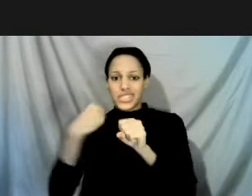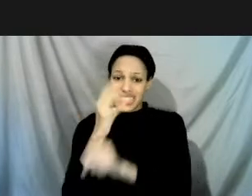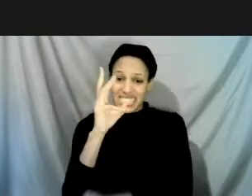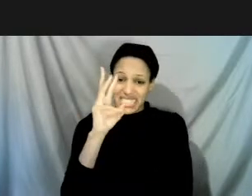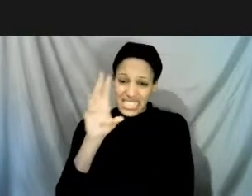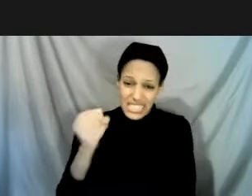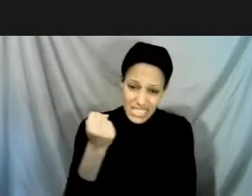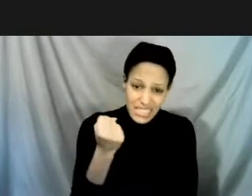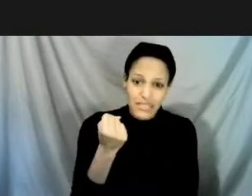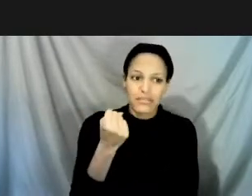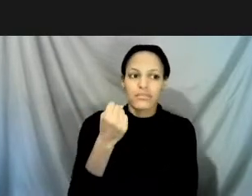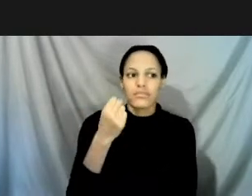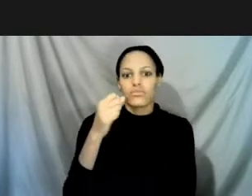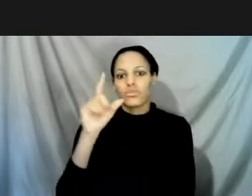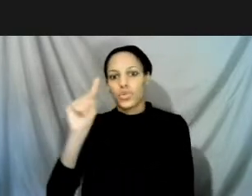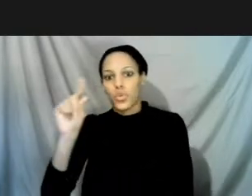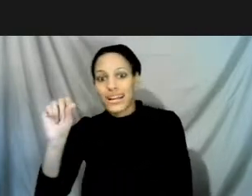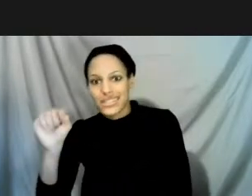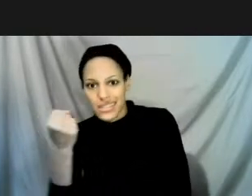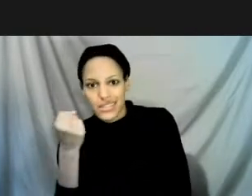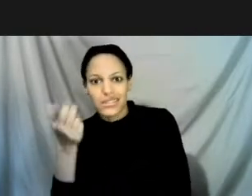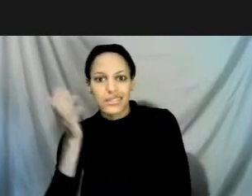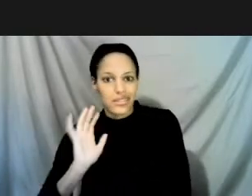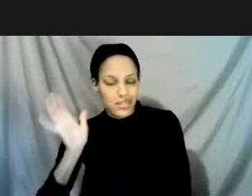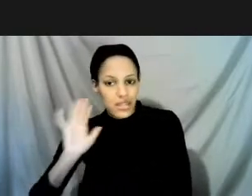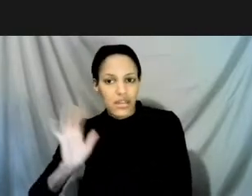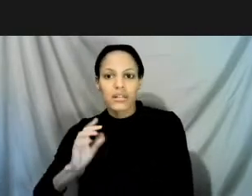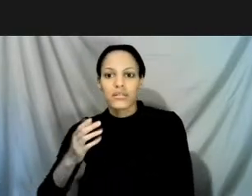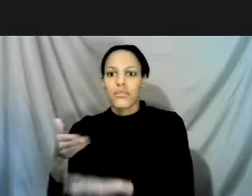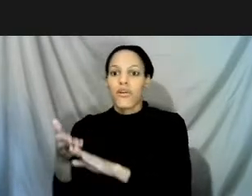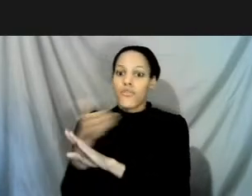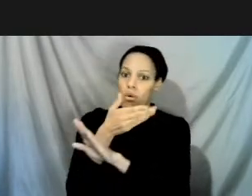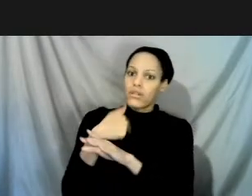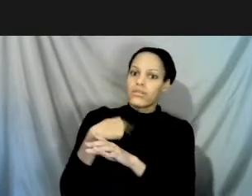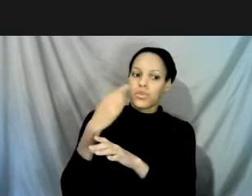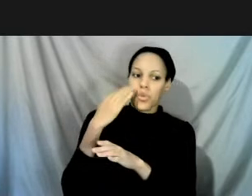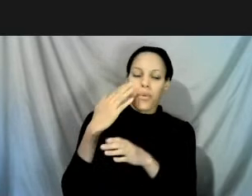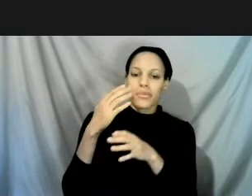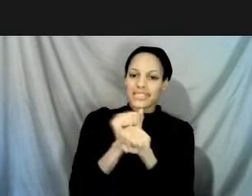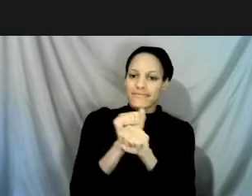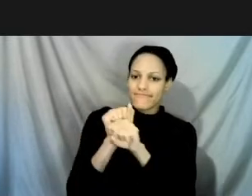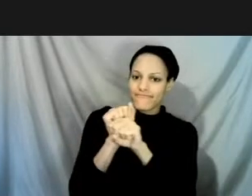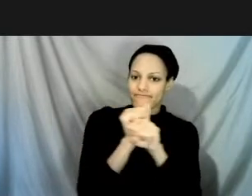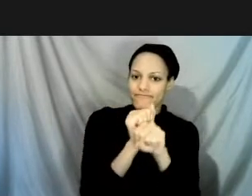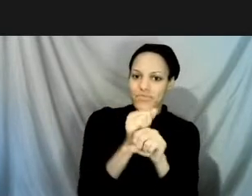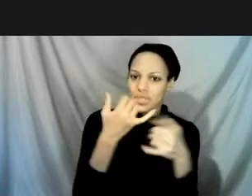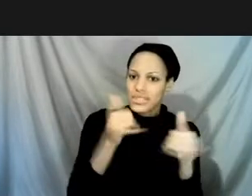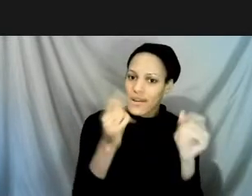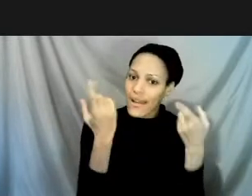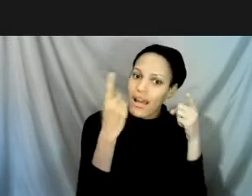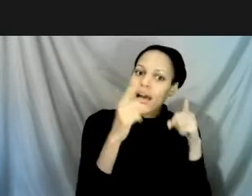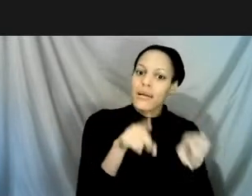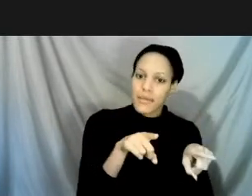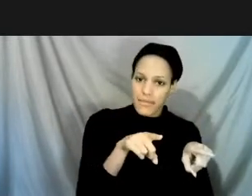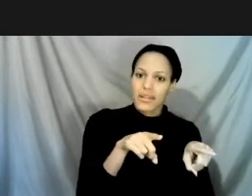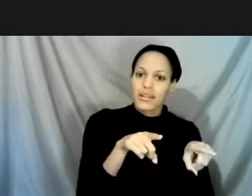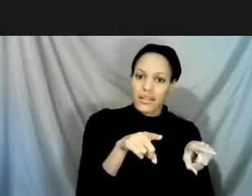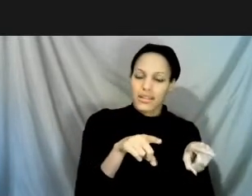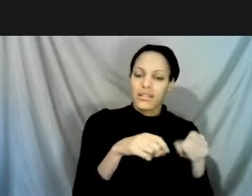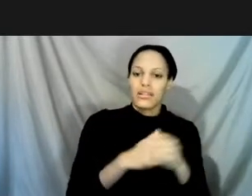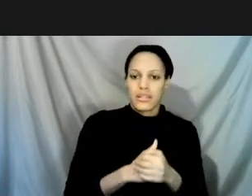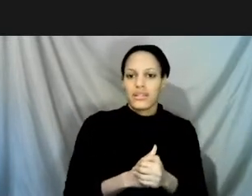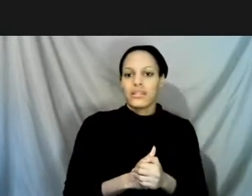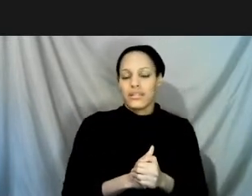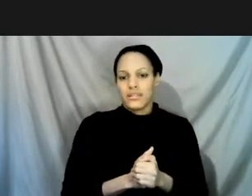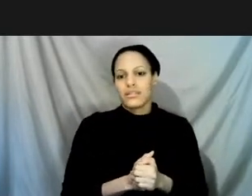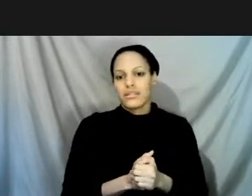and even before that, when slavery was in existence, the man's inhumanity to